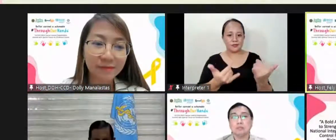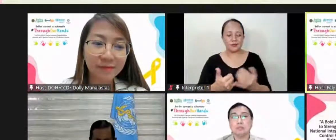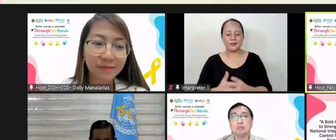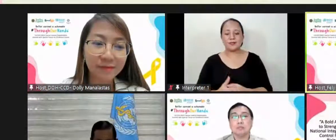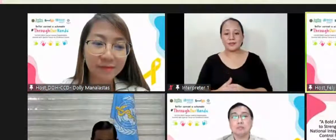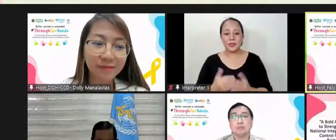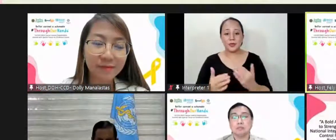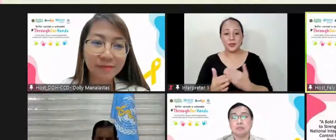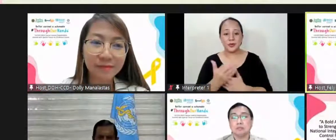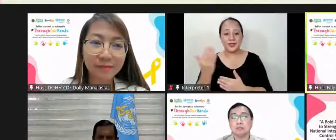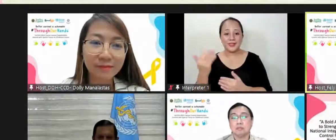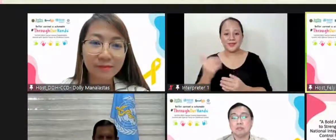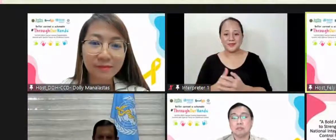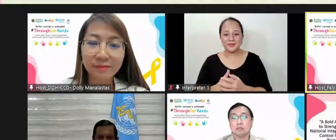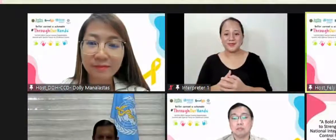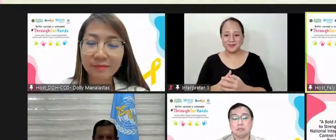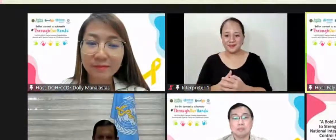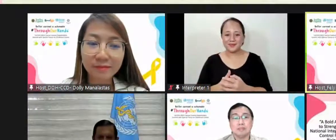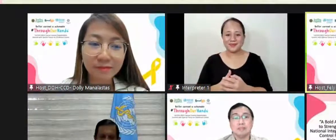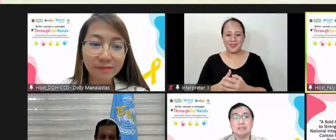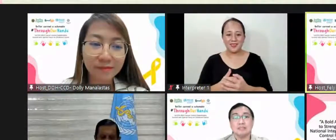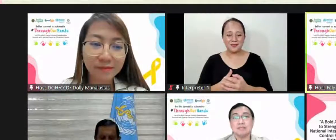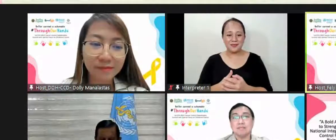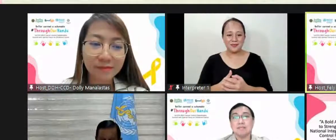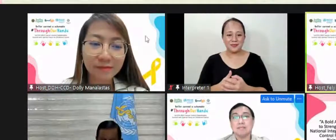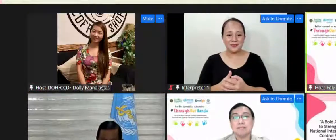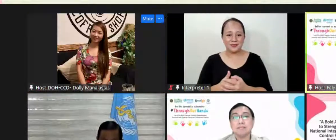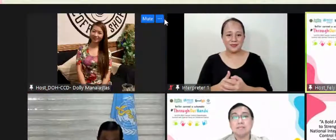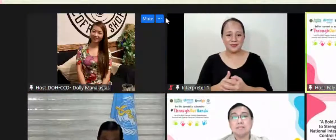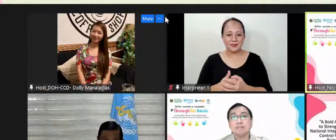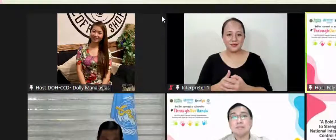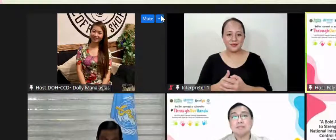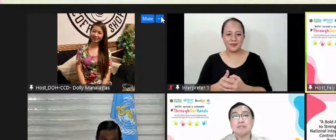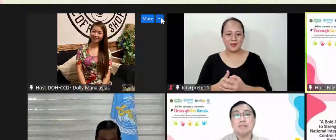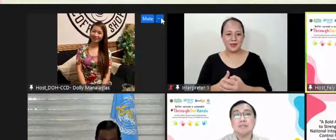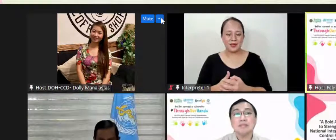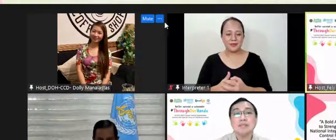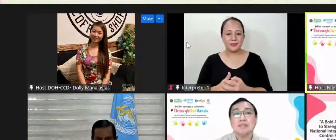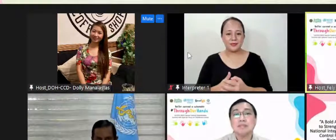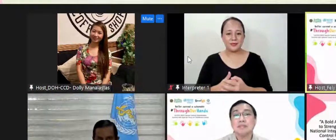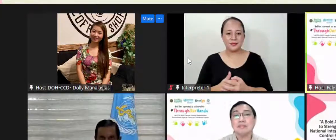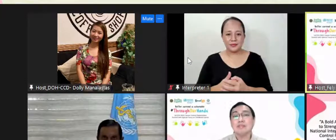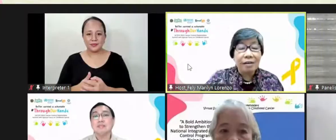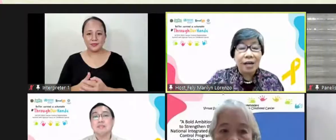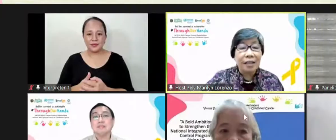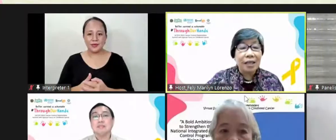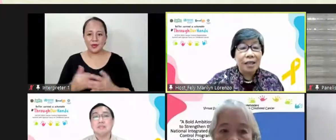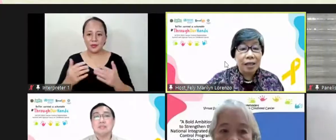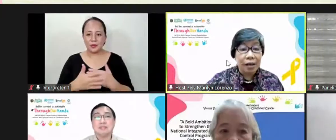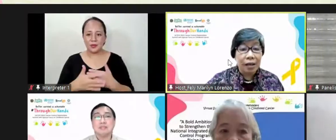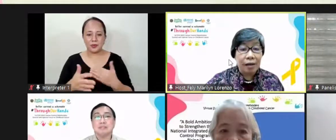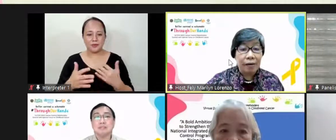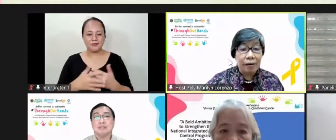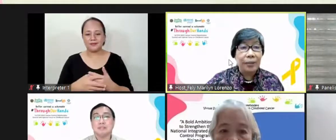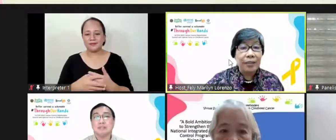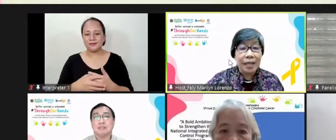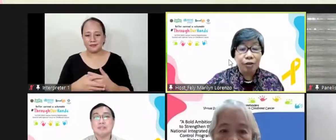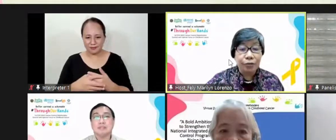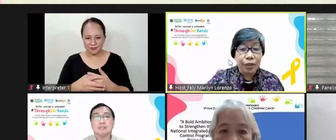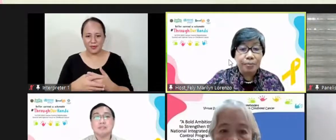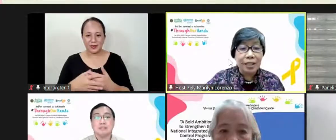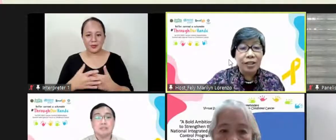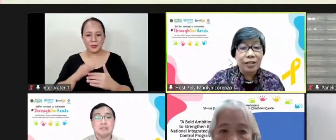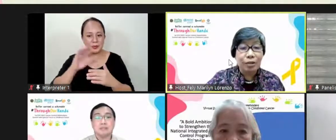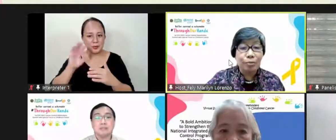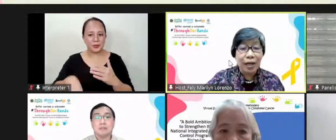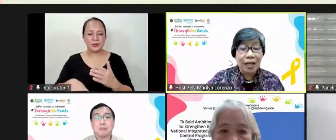Good morning. Good morning again, everyone. So after that very exhilarating set